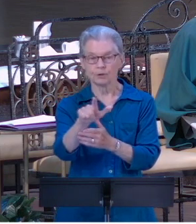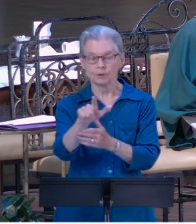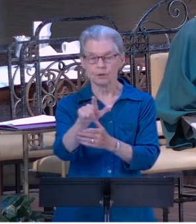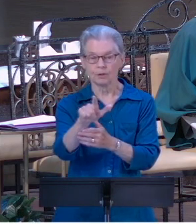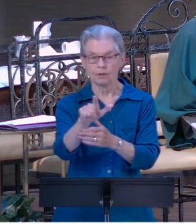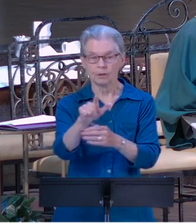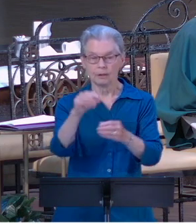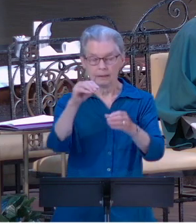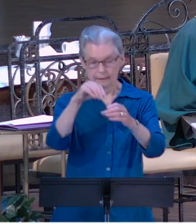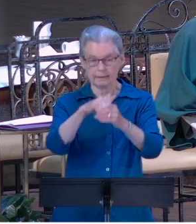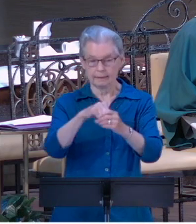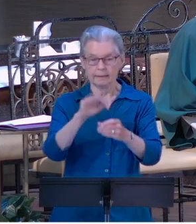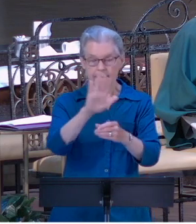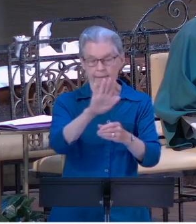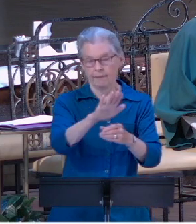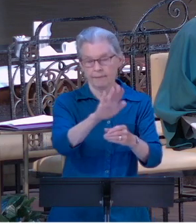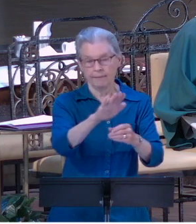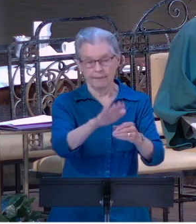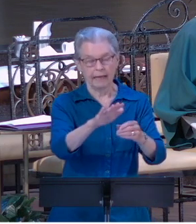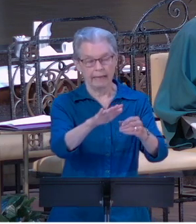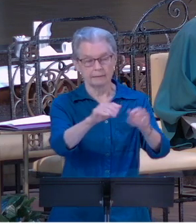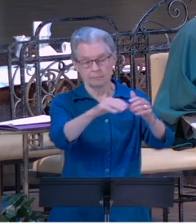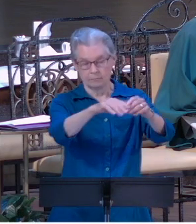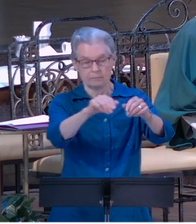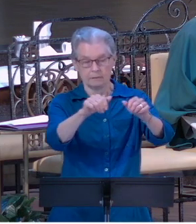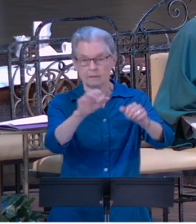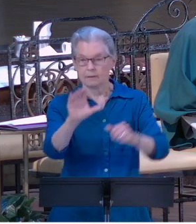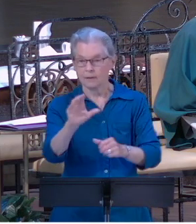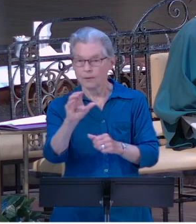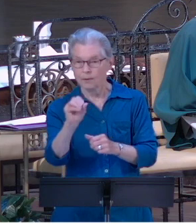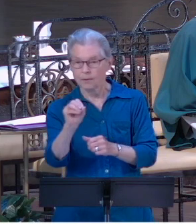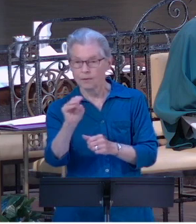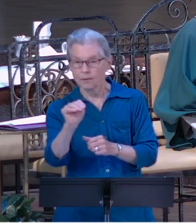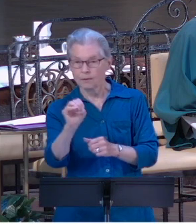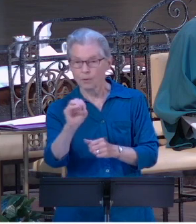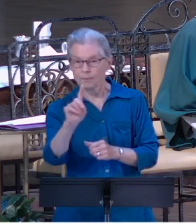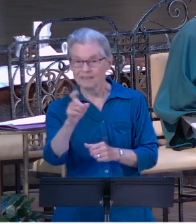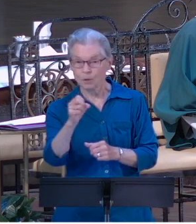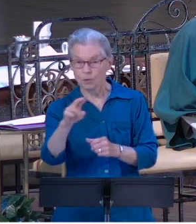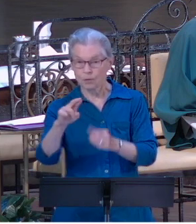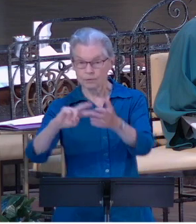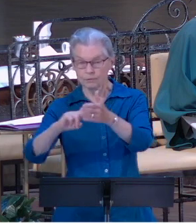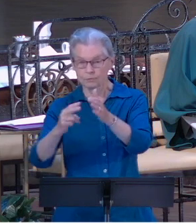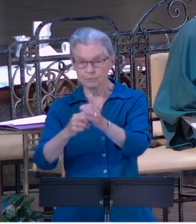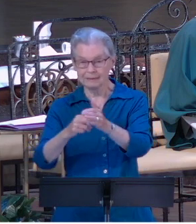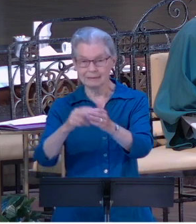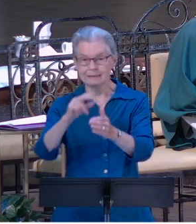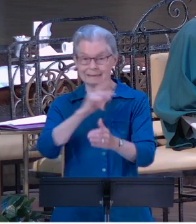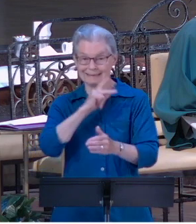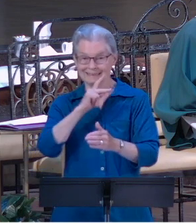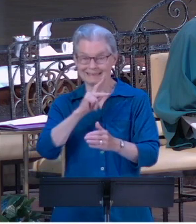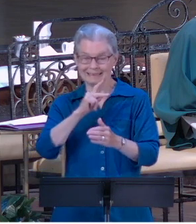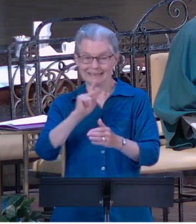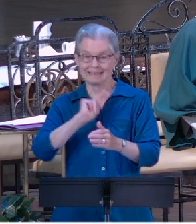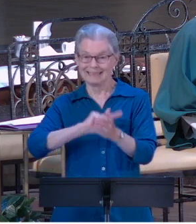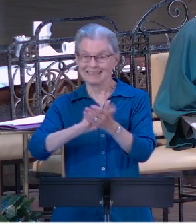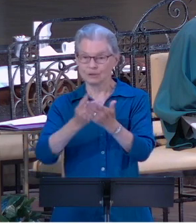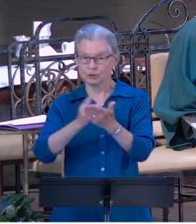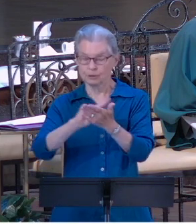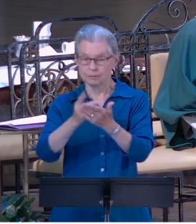known as the Comedor, where our delegates organized playful activities for the